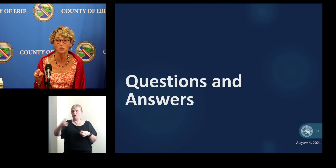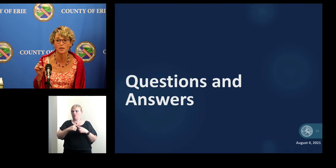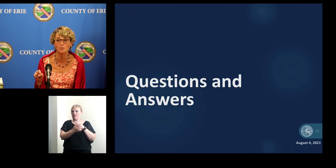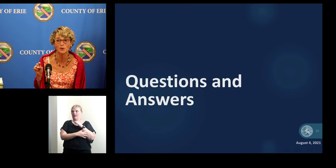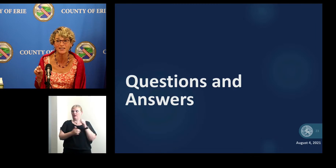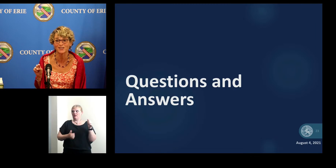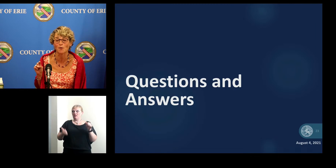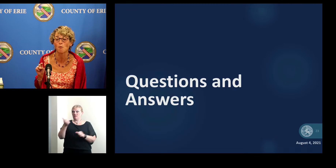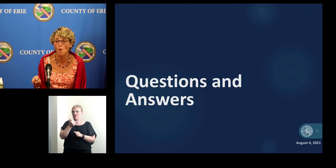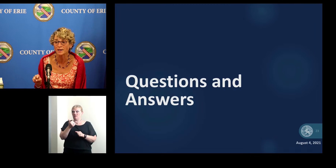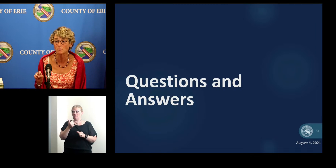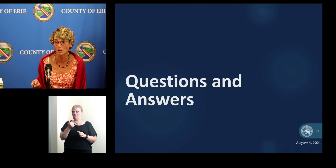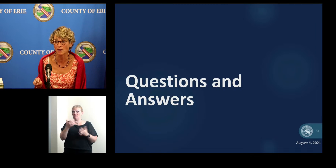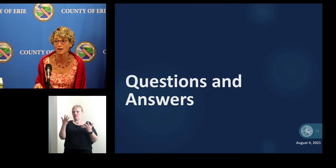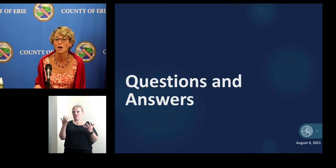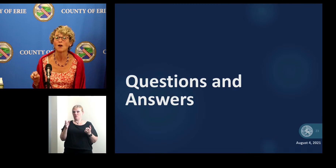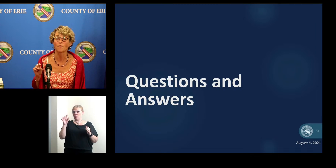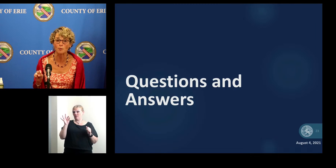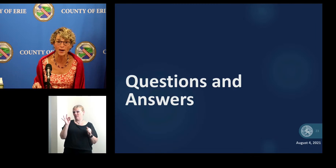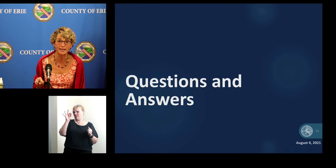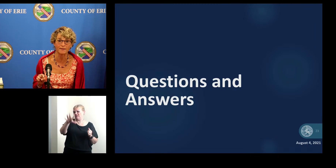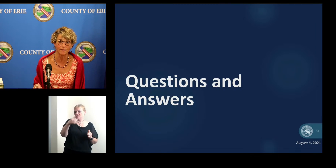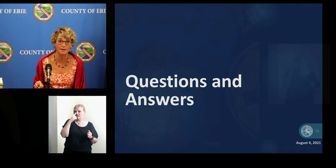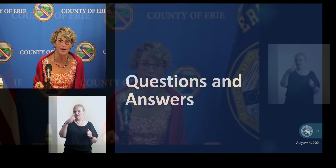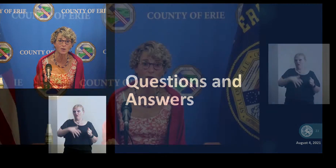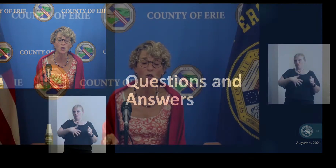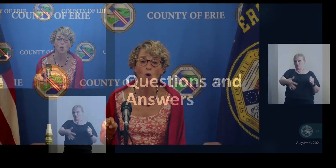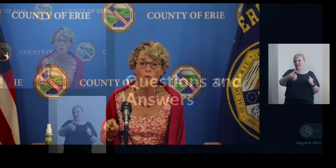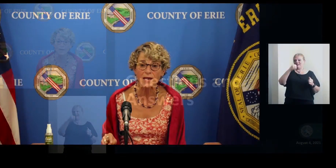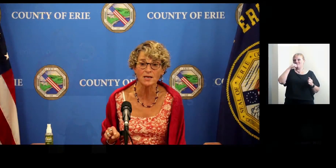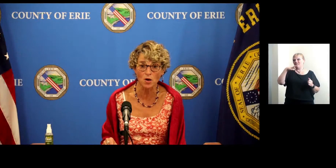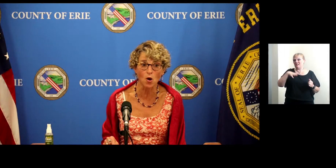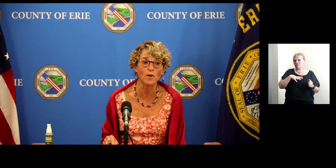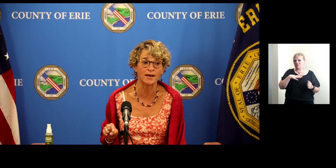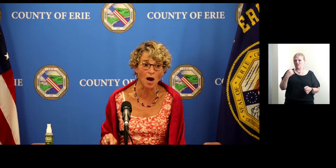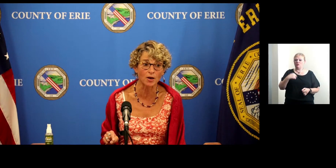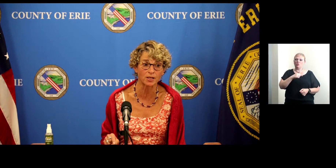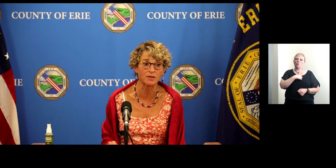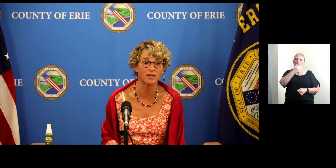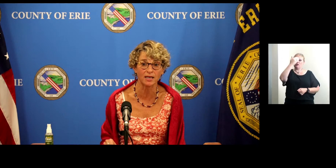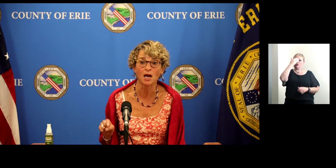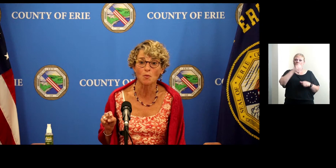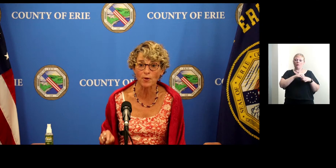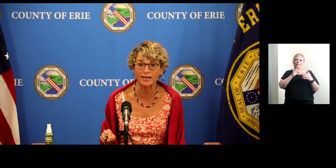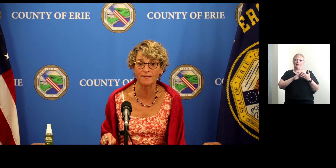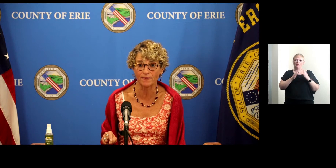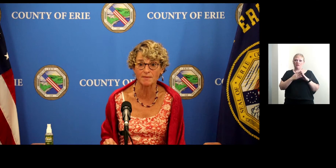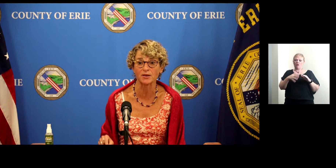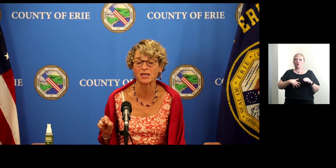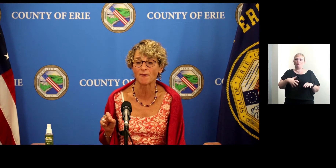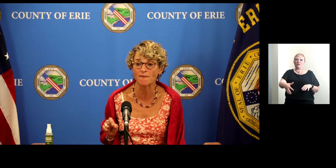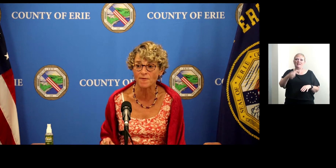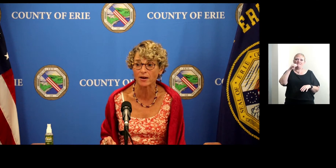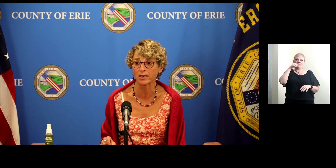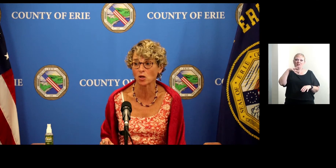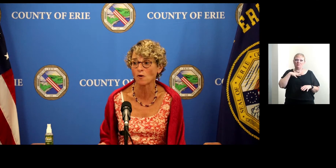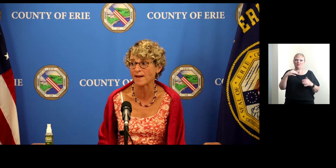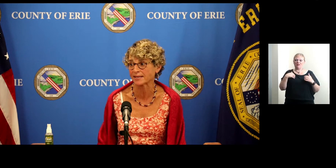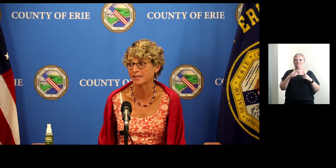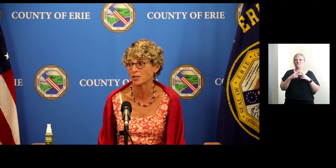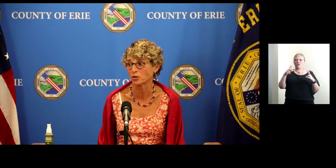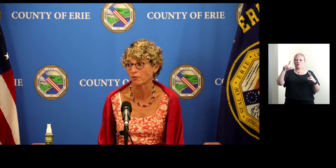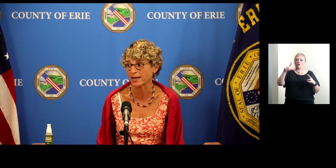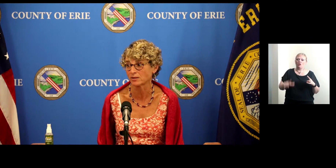executive. I just want to put in one plug for pregnant females. We know in our community, pregnant females have a very